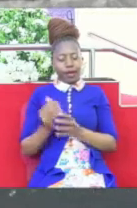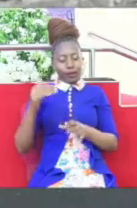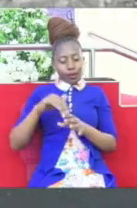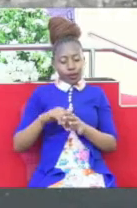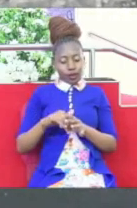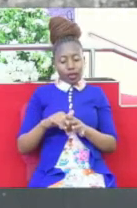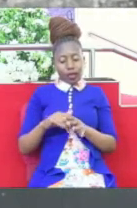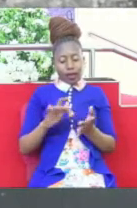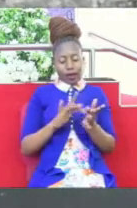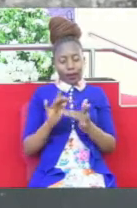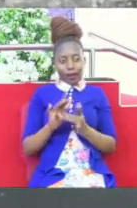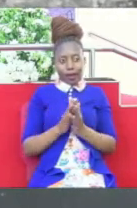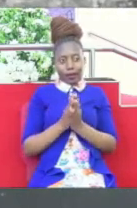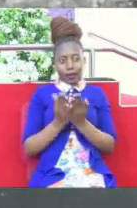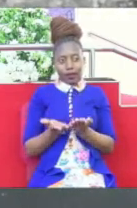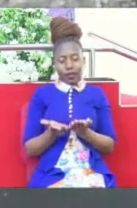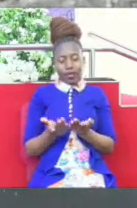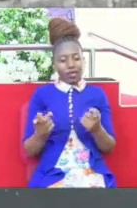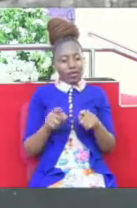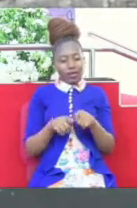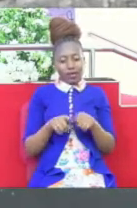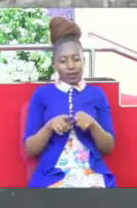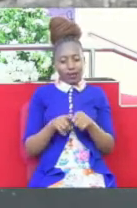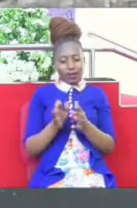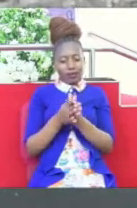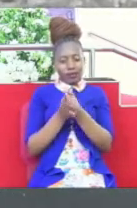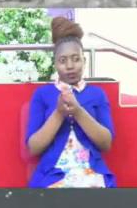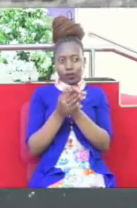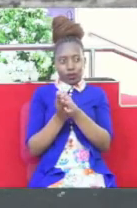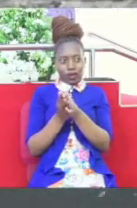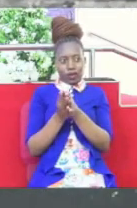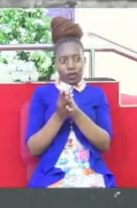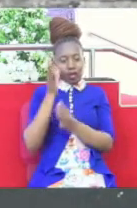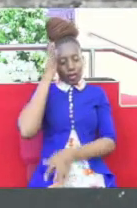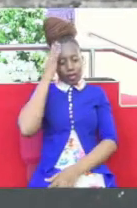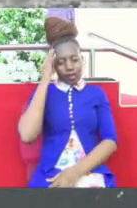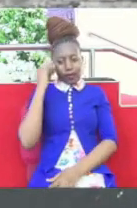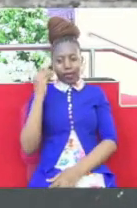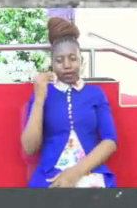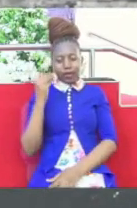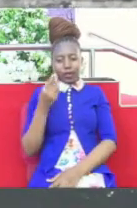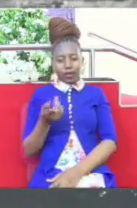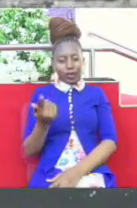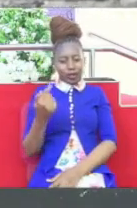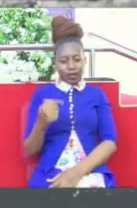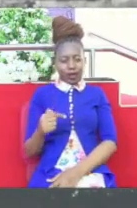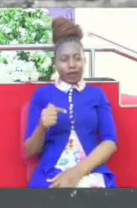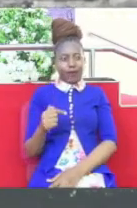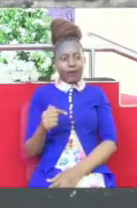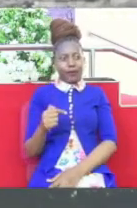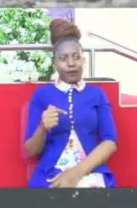Na niposa inasoma pale katika maandiko. You see, the Samaritans were the outcasts. Wale wa Samaria ni walikuwa watu wa mataifa ambayo hawajulikani. They